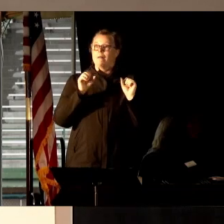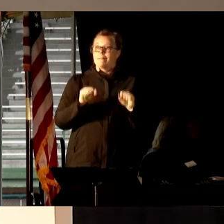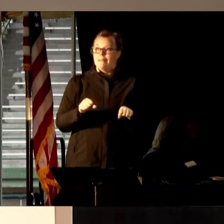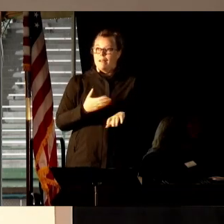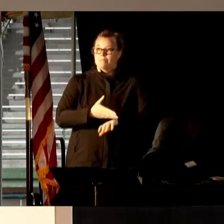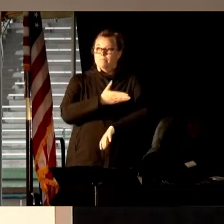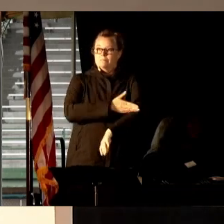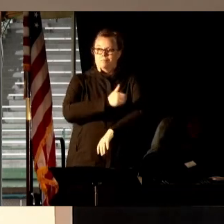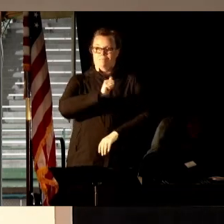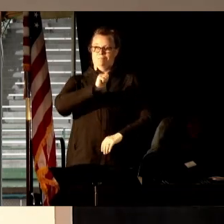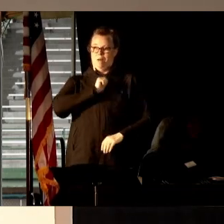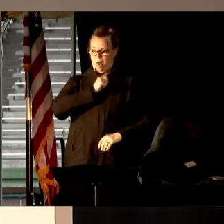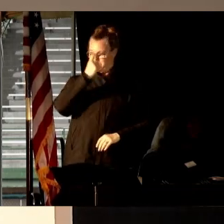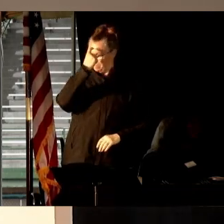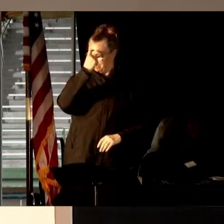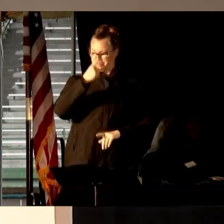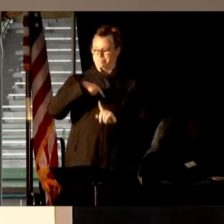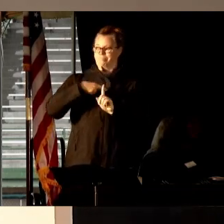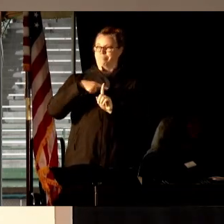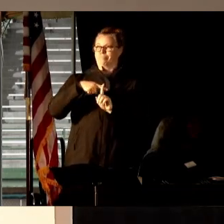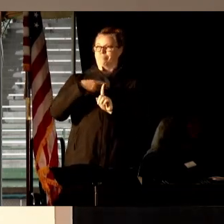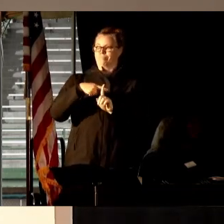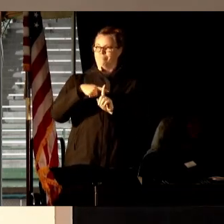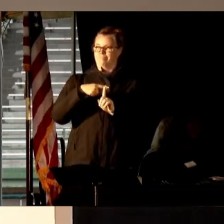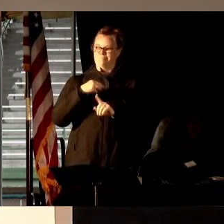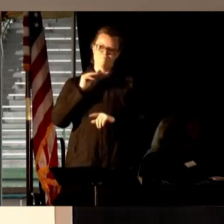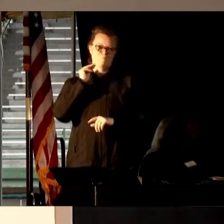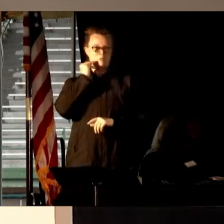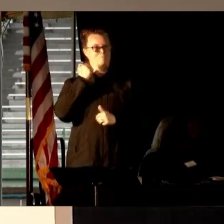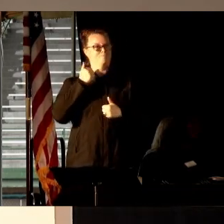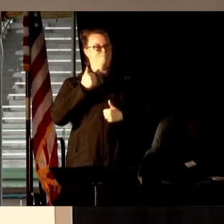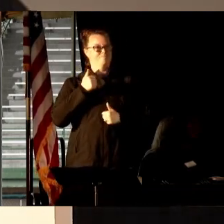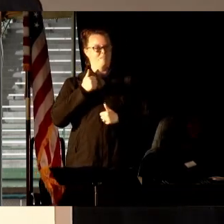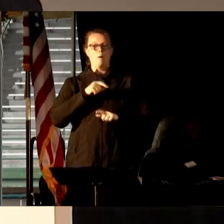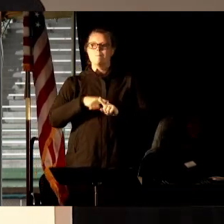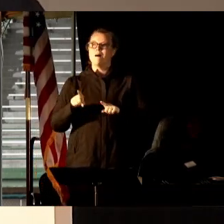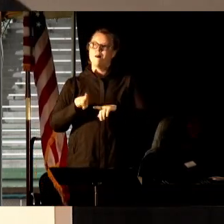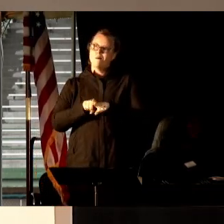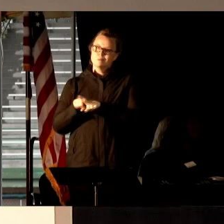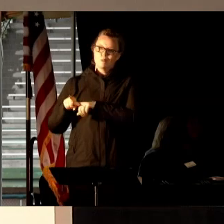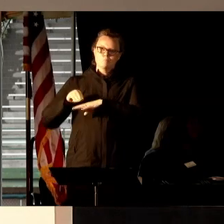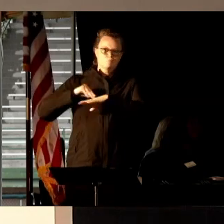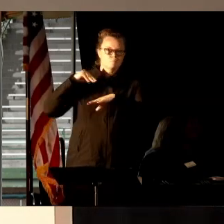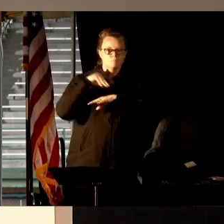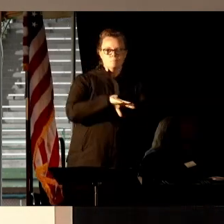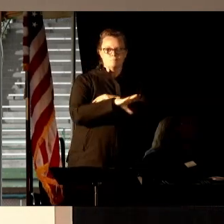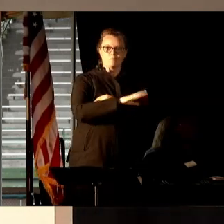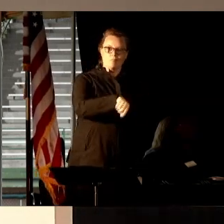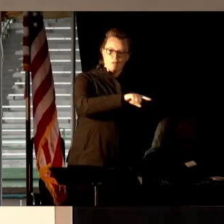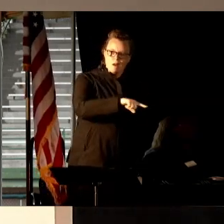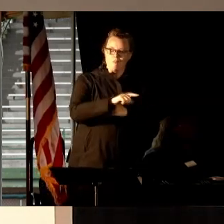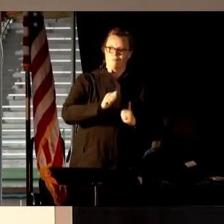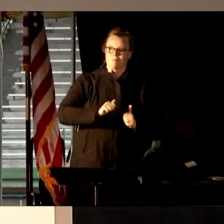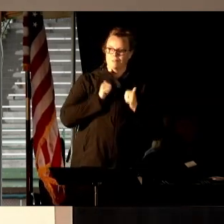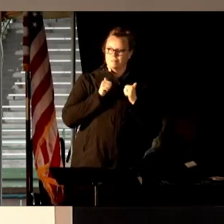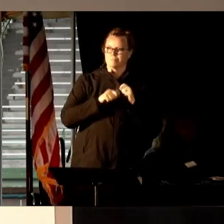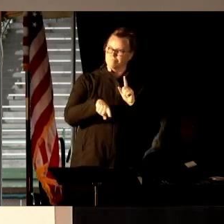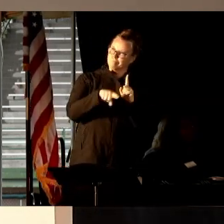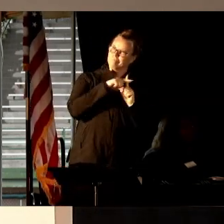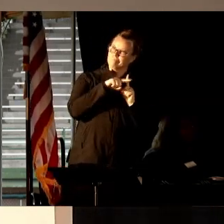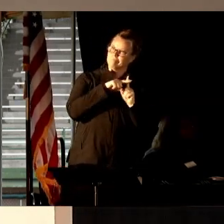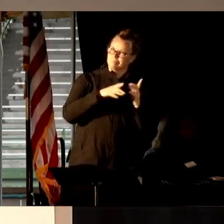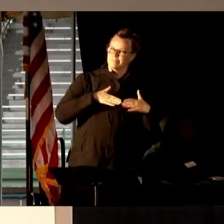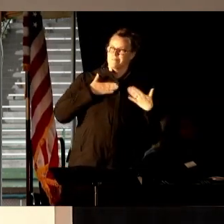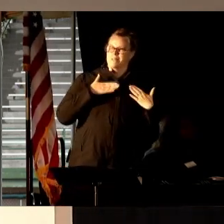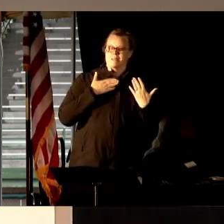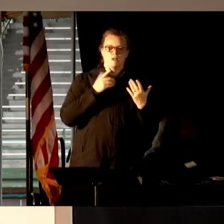improved my own mindset and mood, but I also made someone else happy. All it takes is a single second, 43 muscles, and just